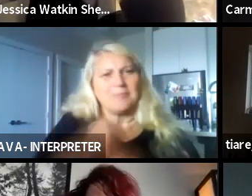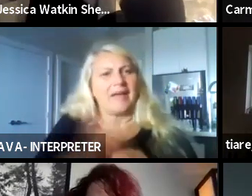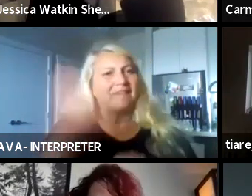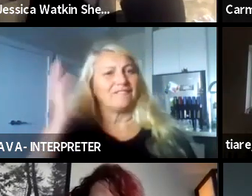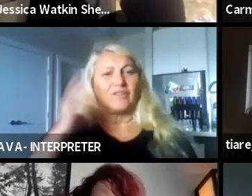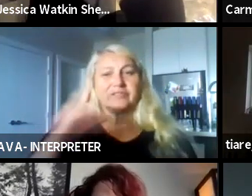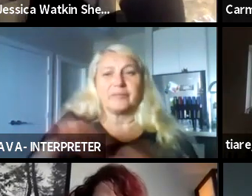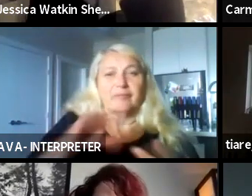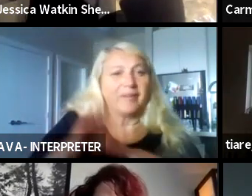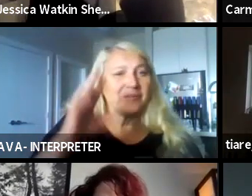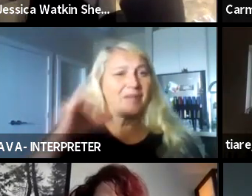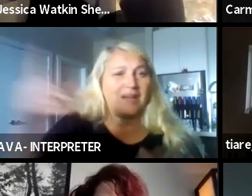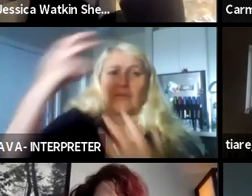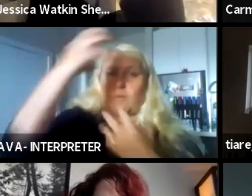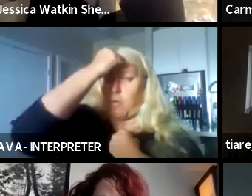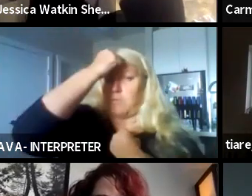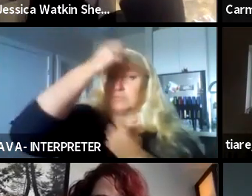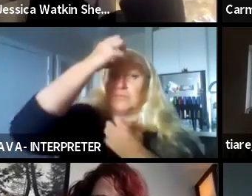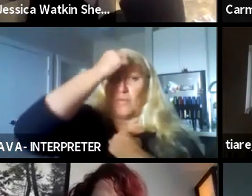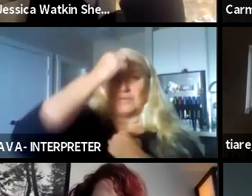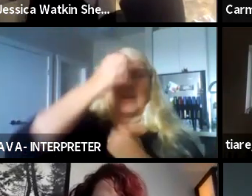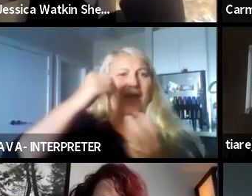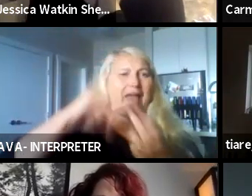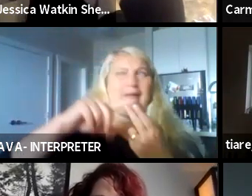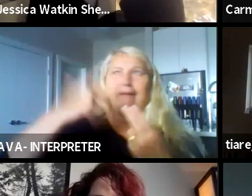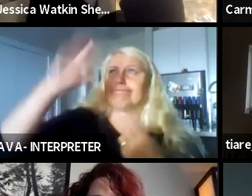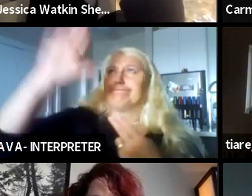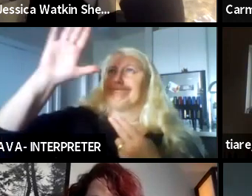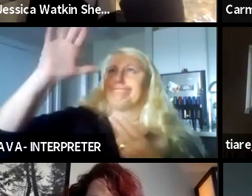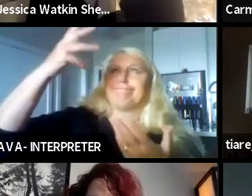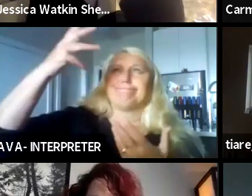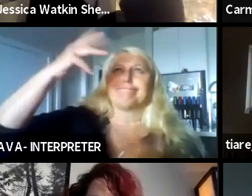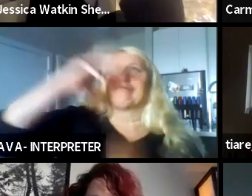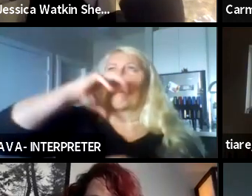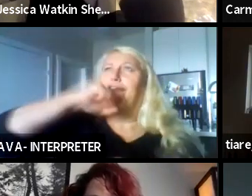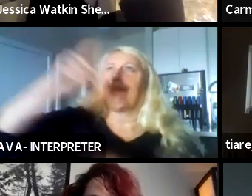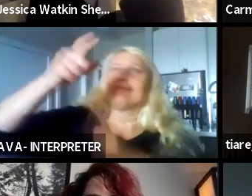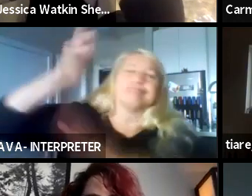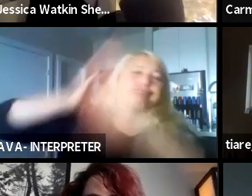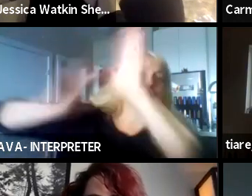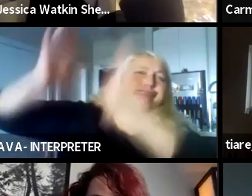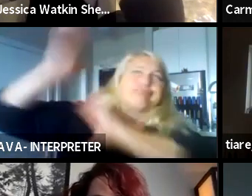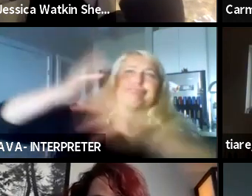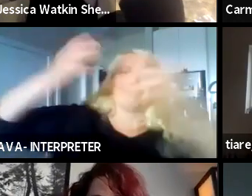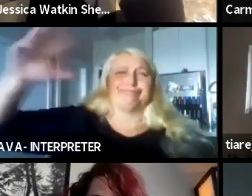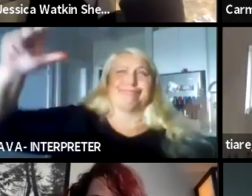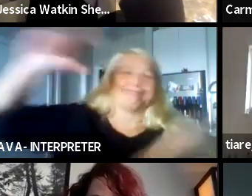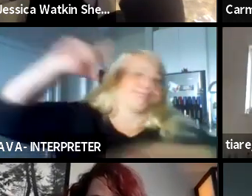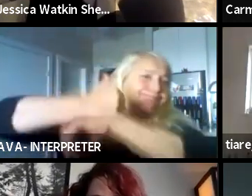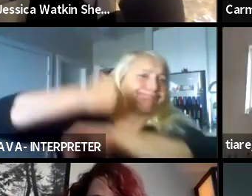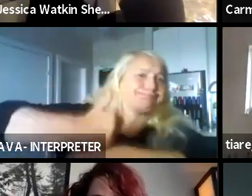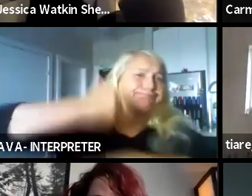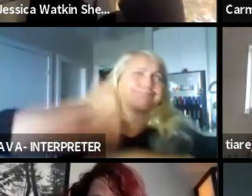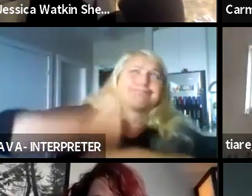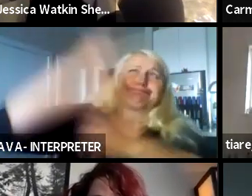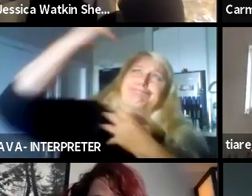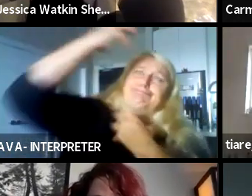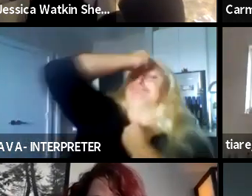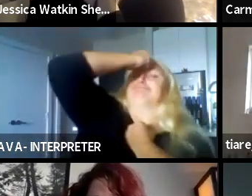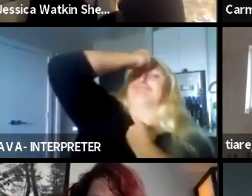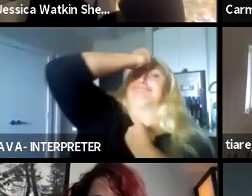and bureaucracy for many, many, many years, and we inherited them. So now we get to change them, but that changing takes time